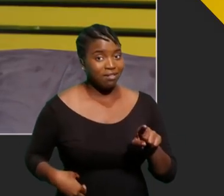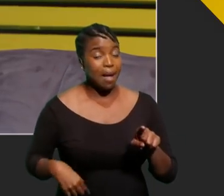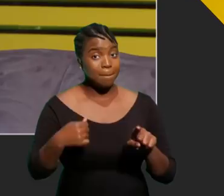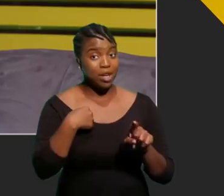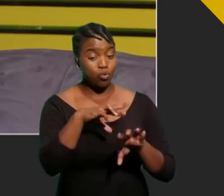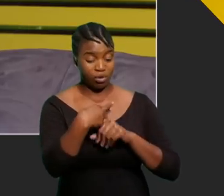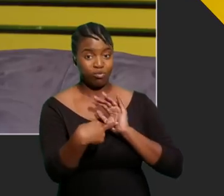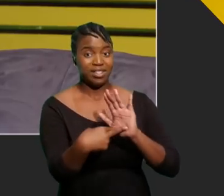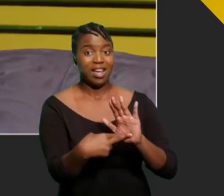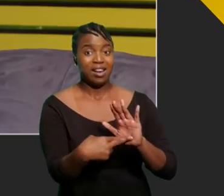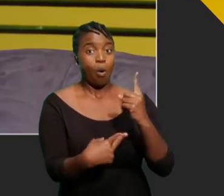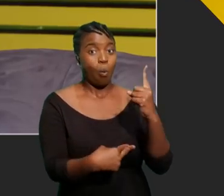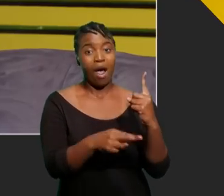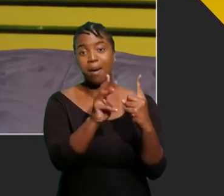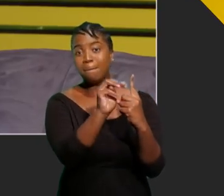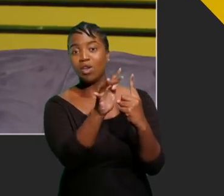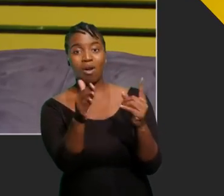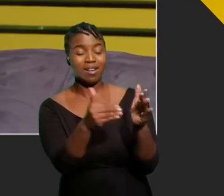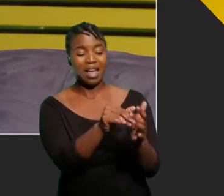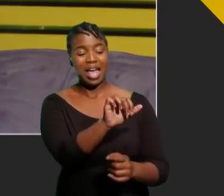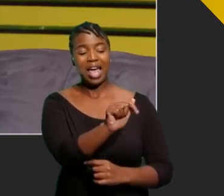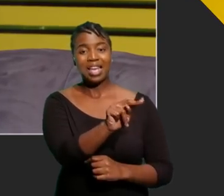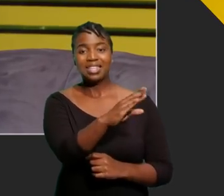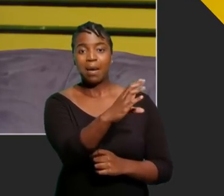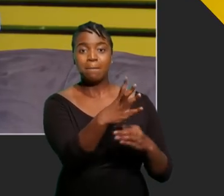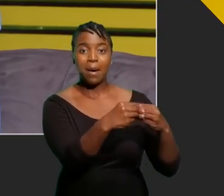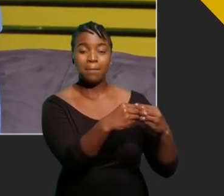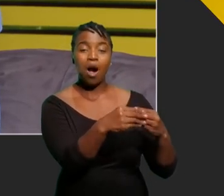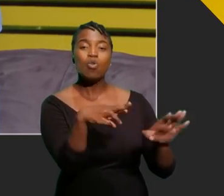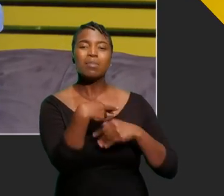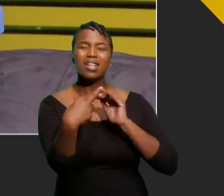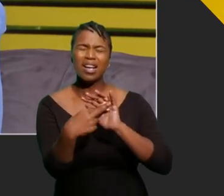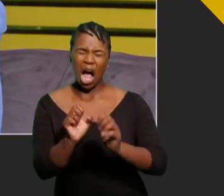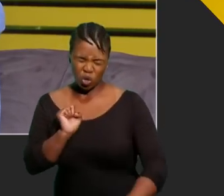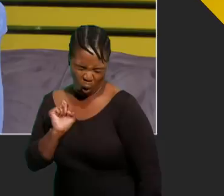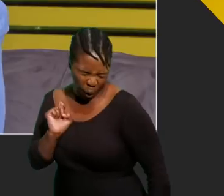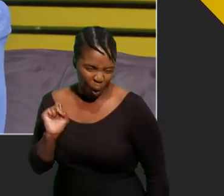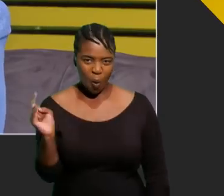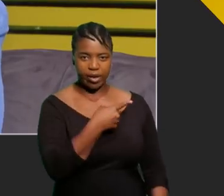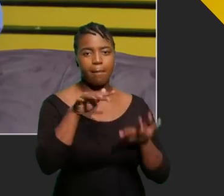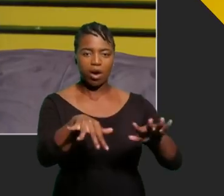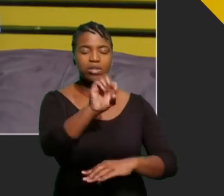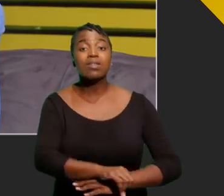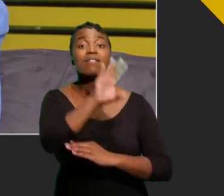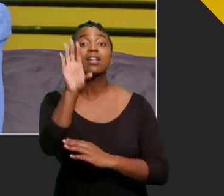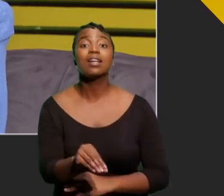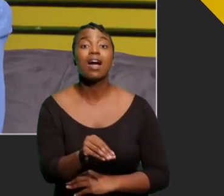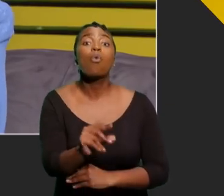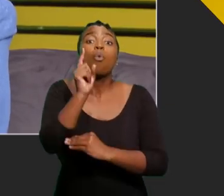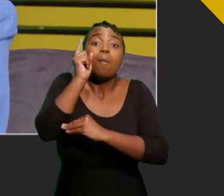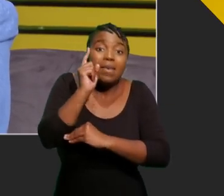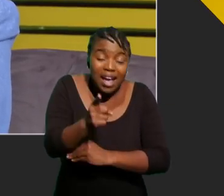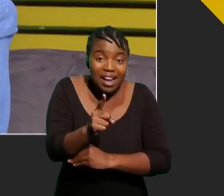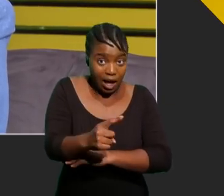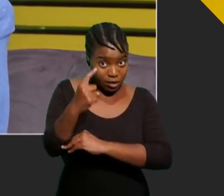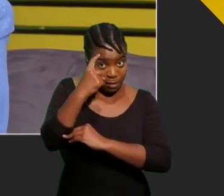represent the 1 million odd ANC members. He is representing all the South Africans, and he has to take the